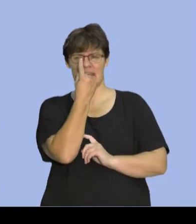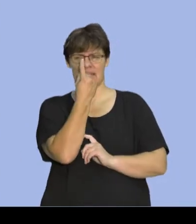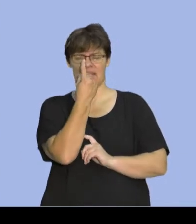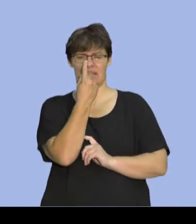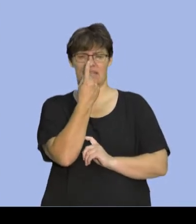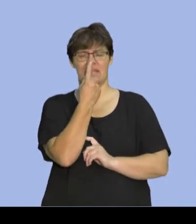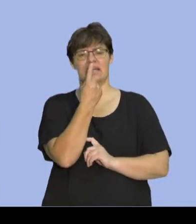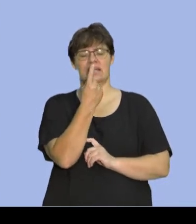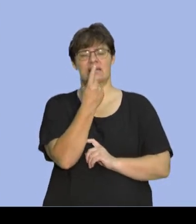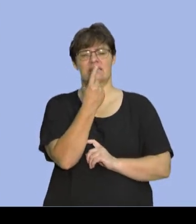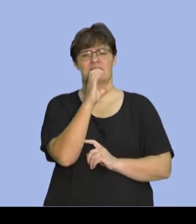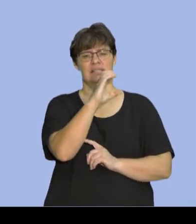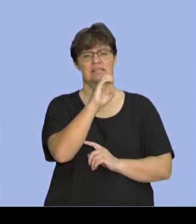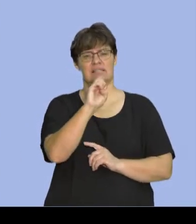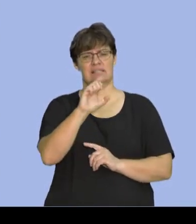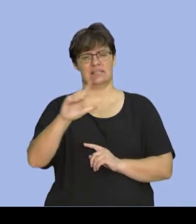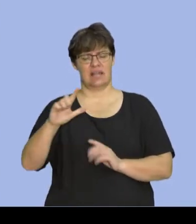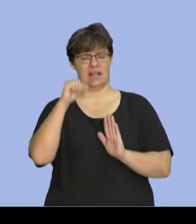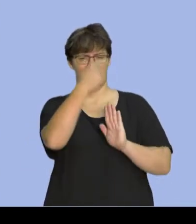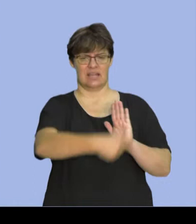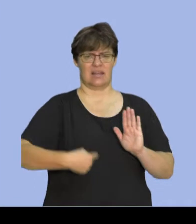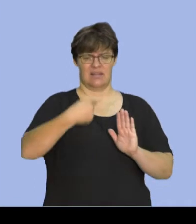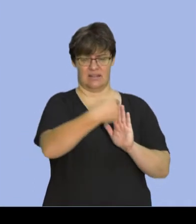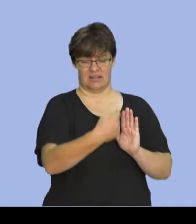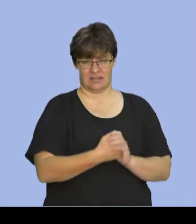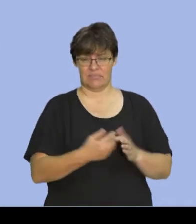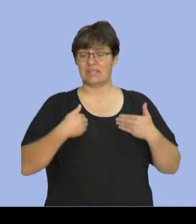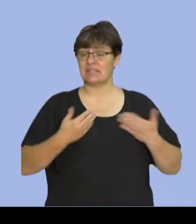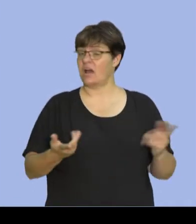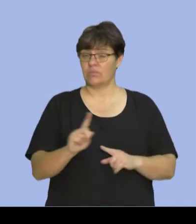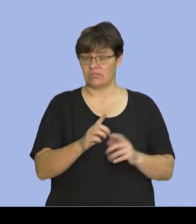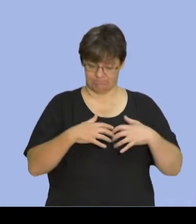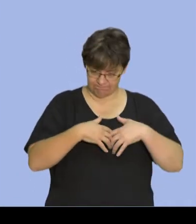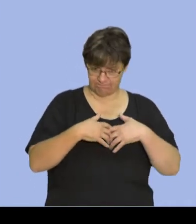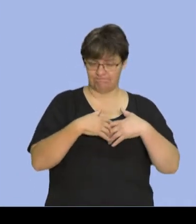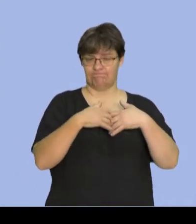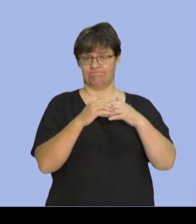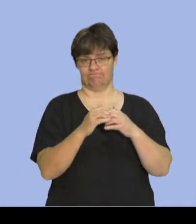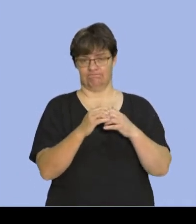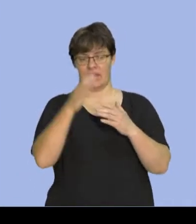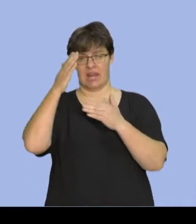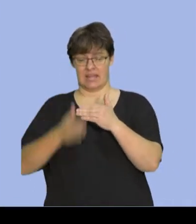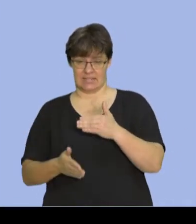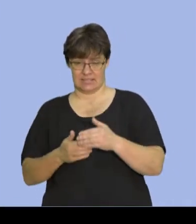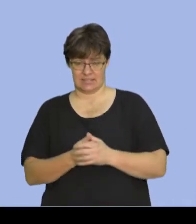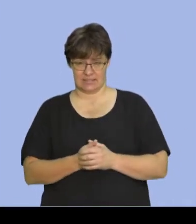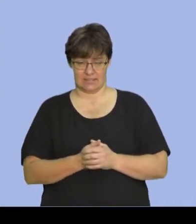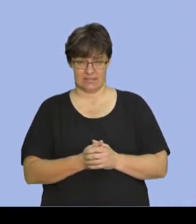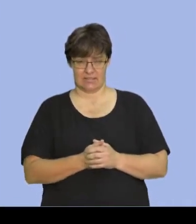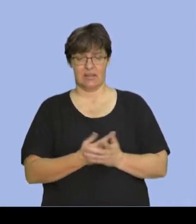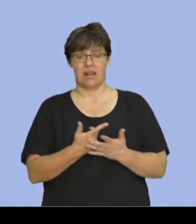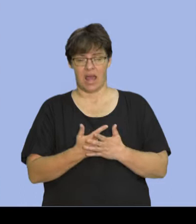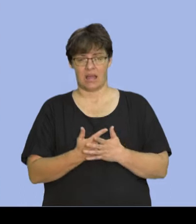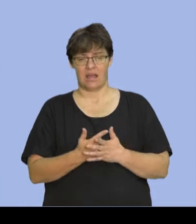cell cycle. So the cell cycle starts when the cell forms and ends. As a